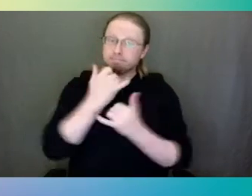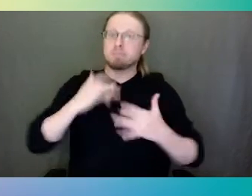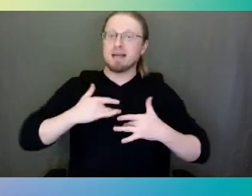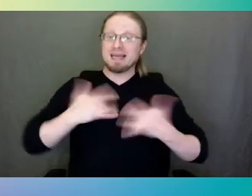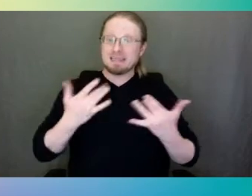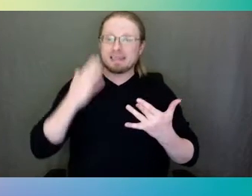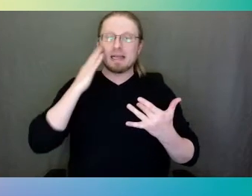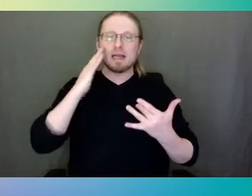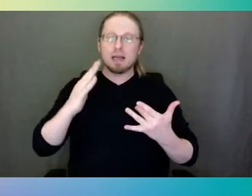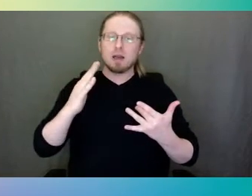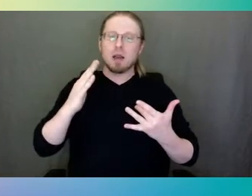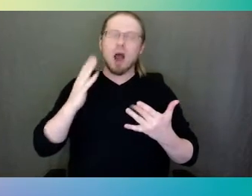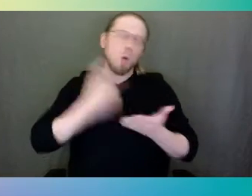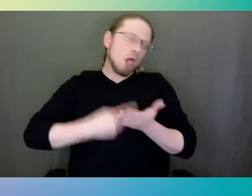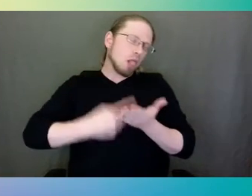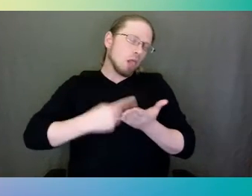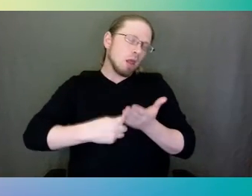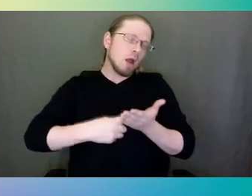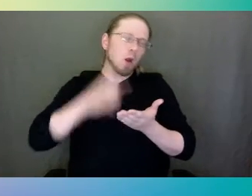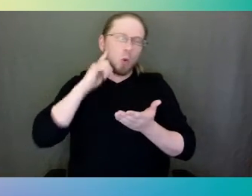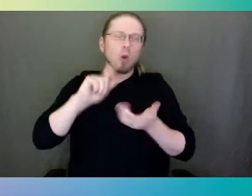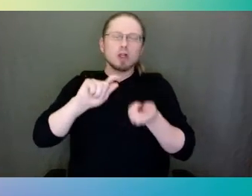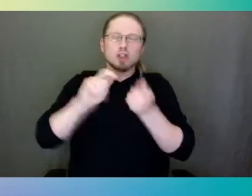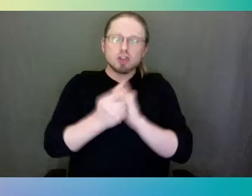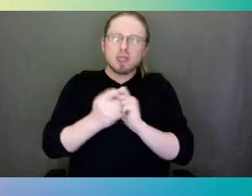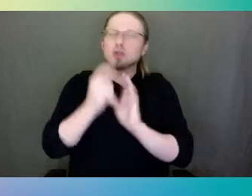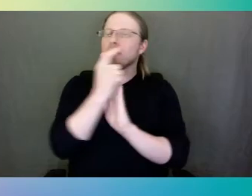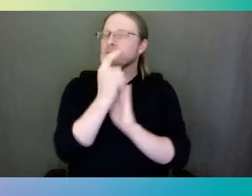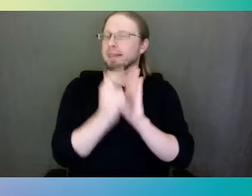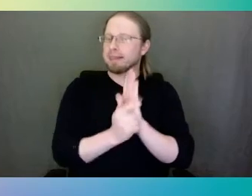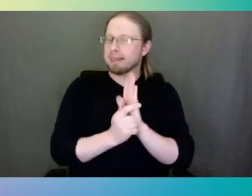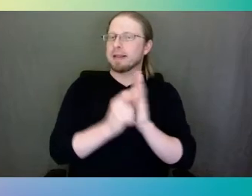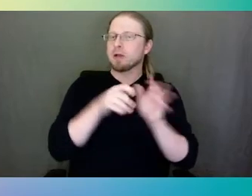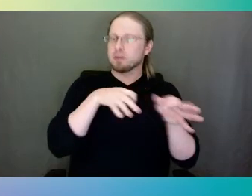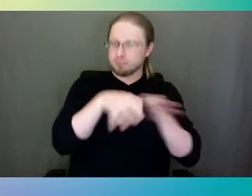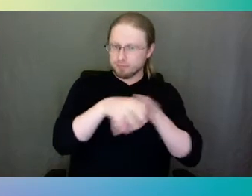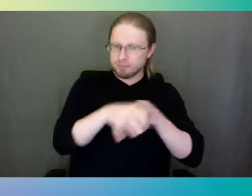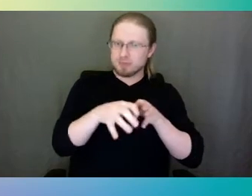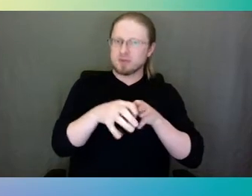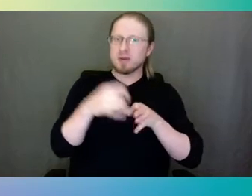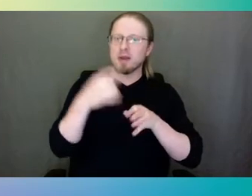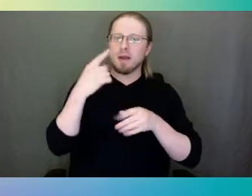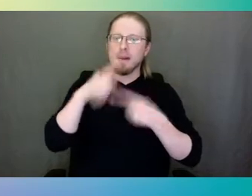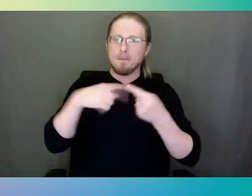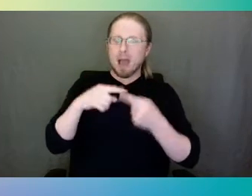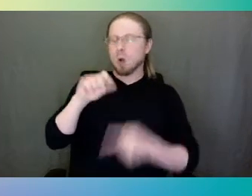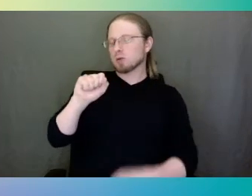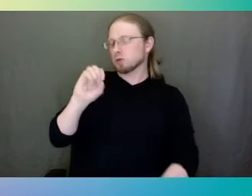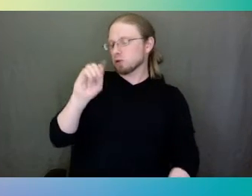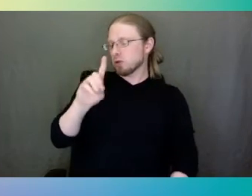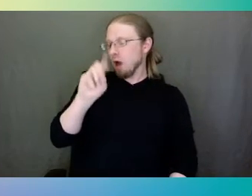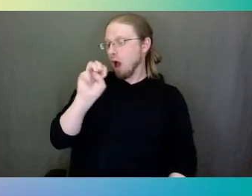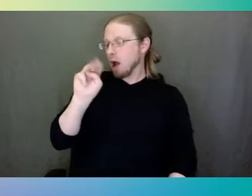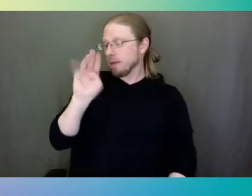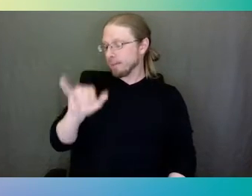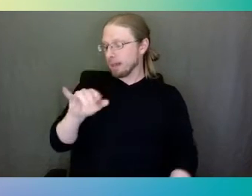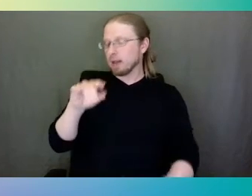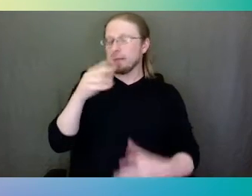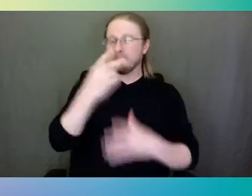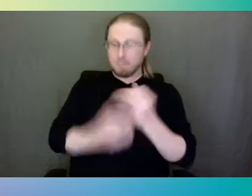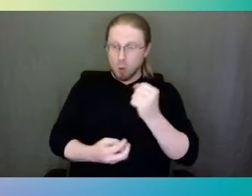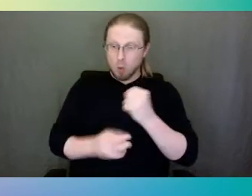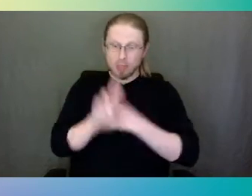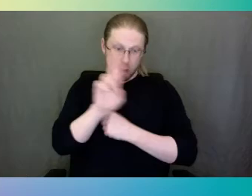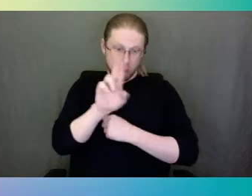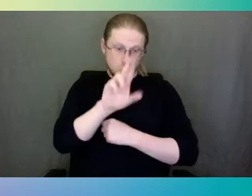definition of sodomy within the culture and within the military in the United States. And again, we're focused on the United States and the Western world